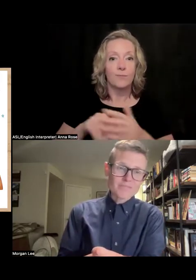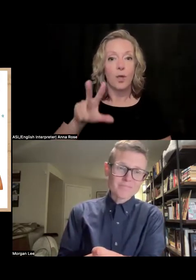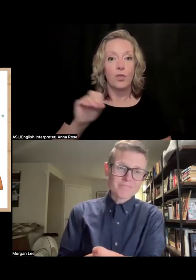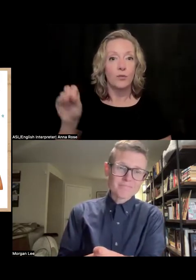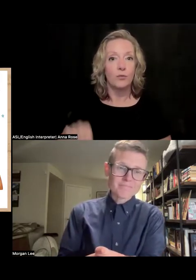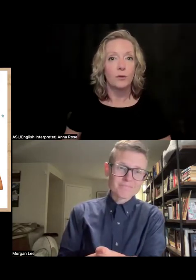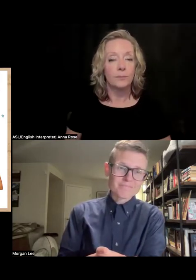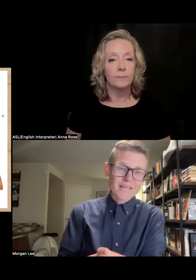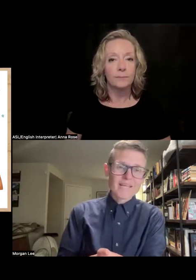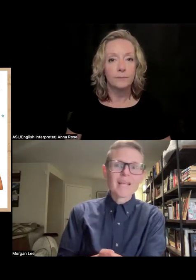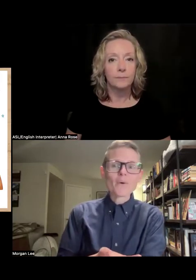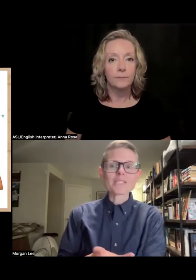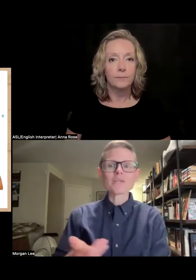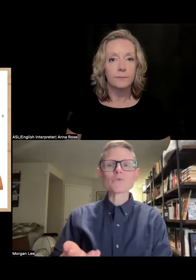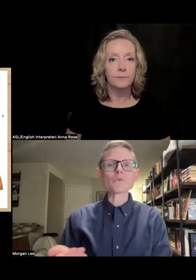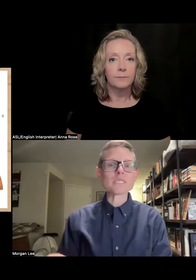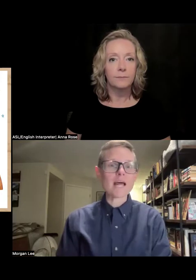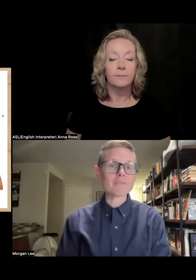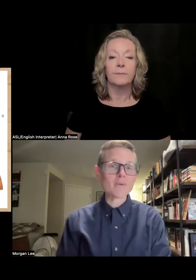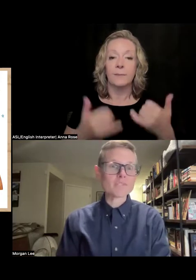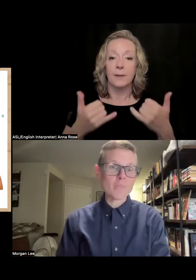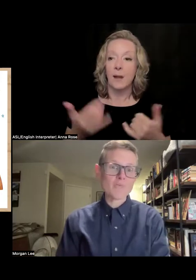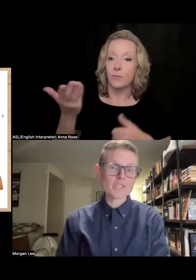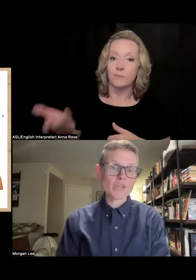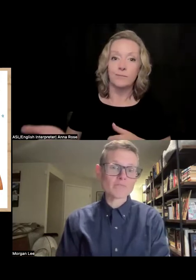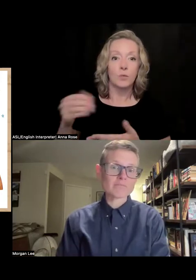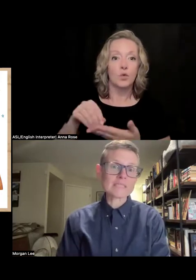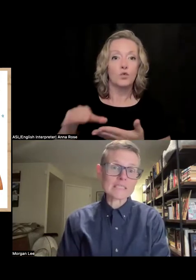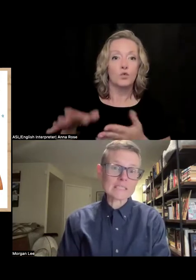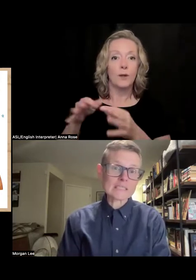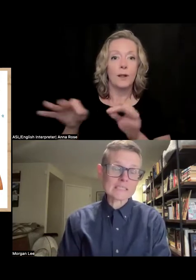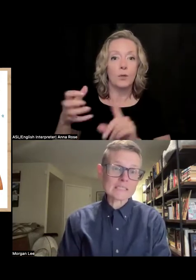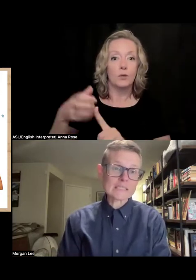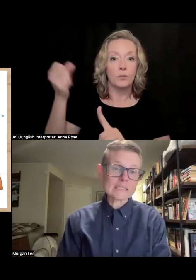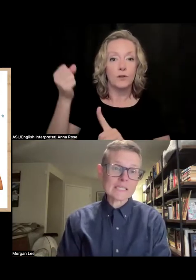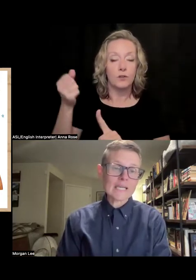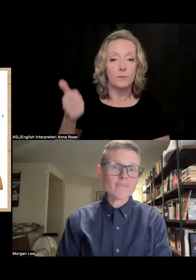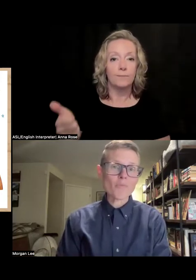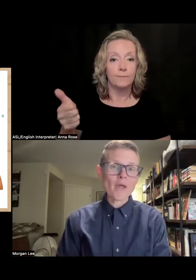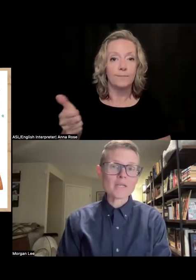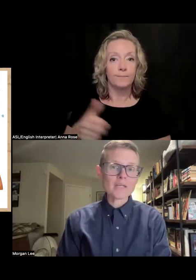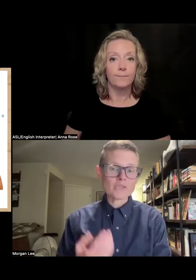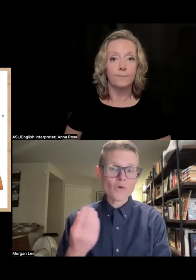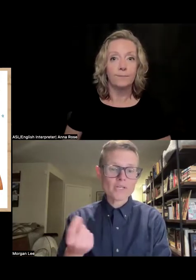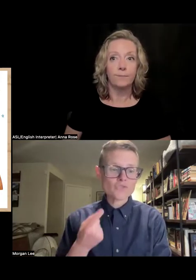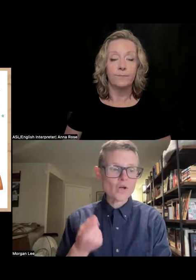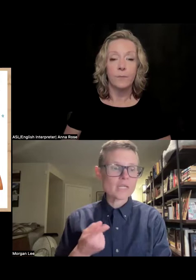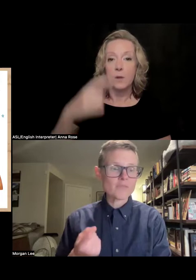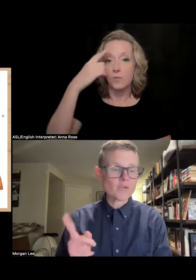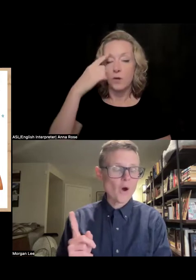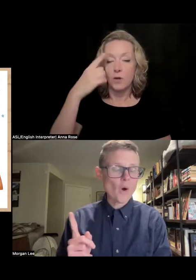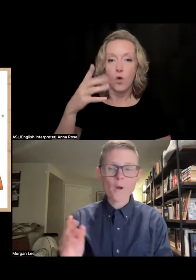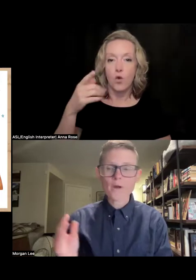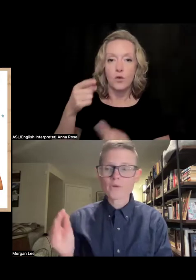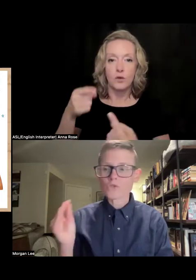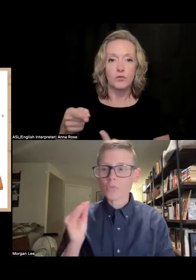learned. Now consider students that have language deprivation. If the brain is already struggling to